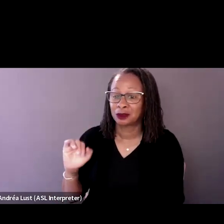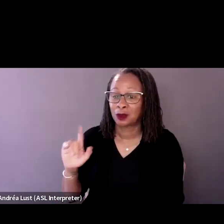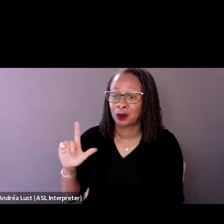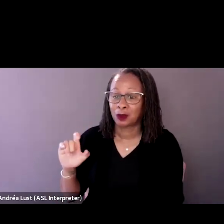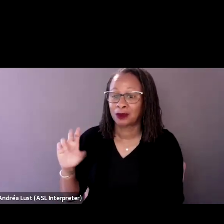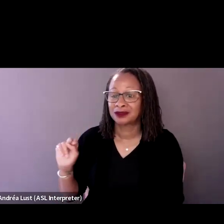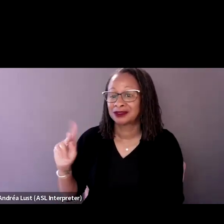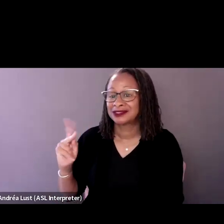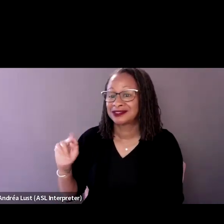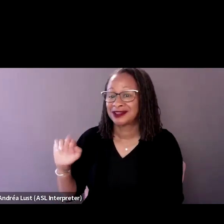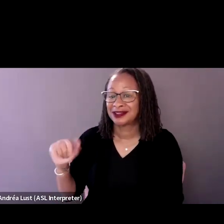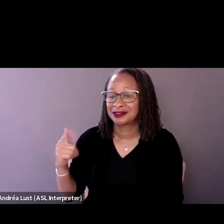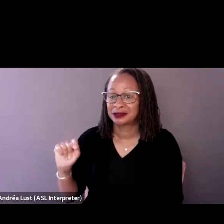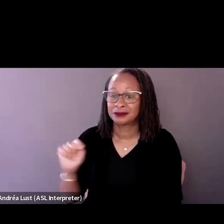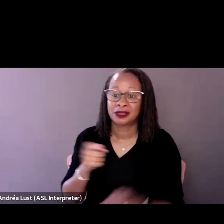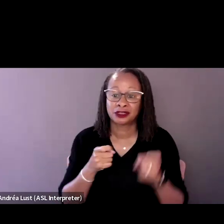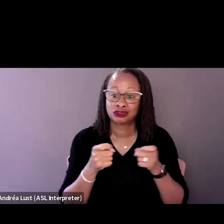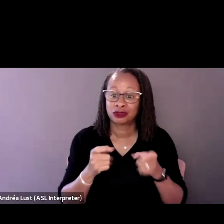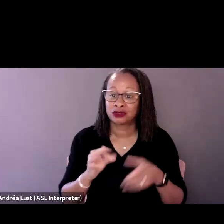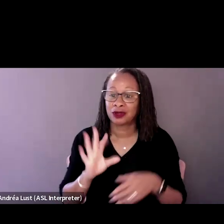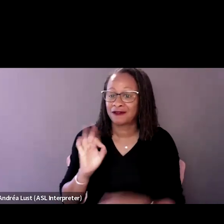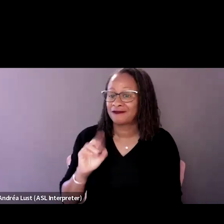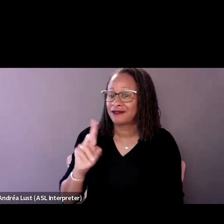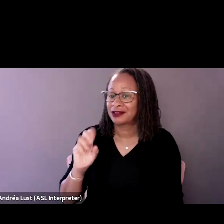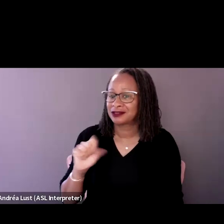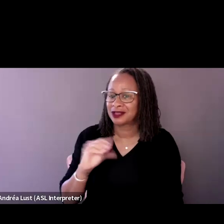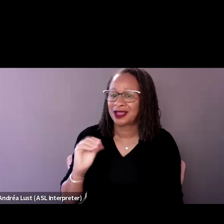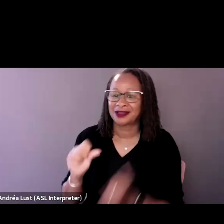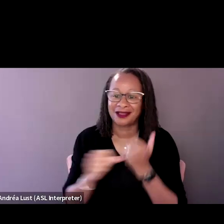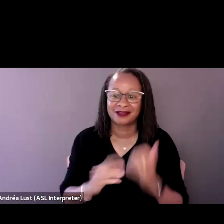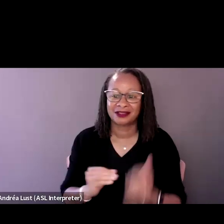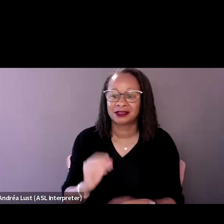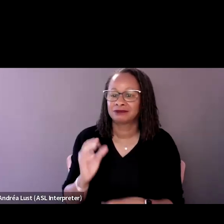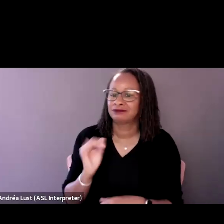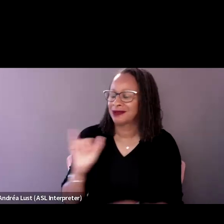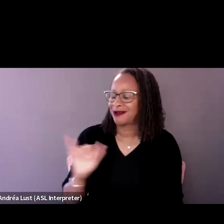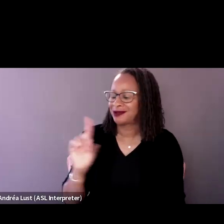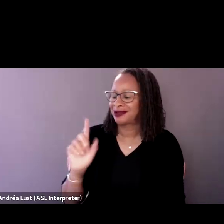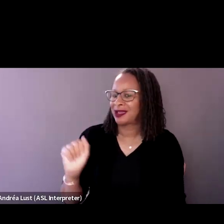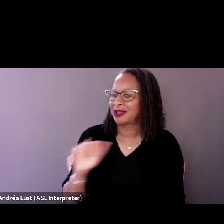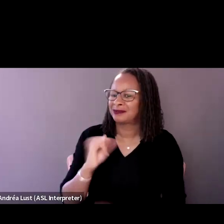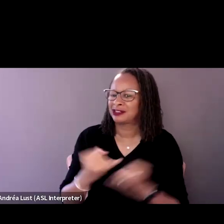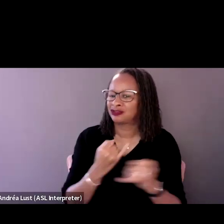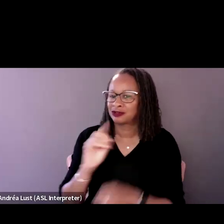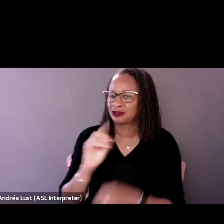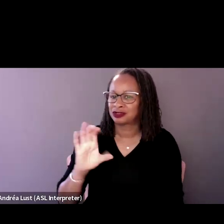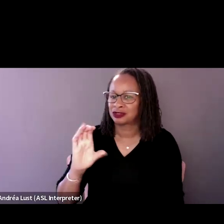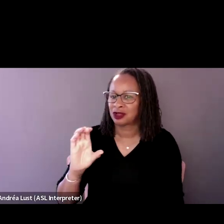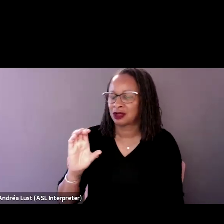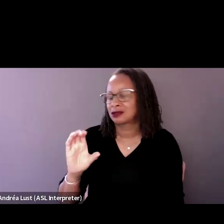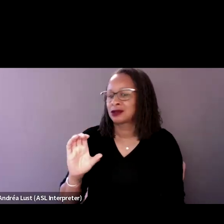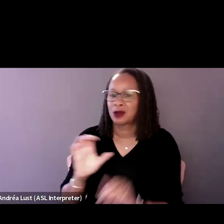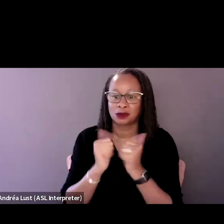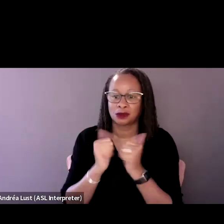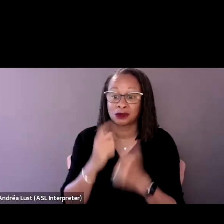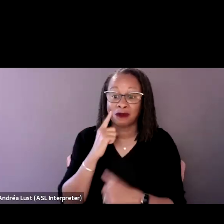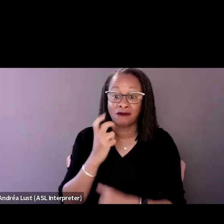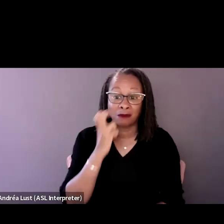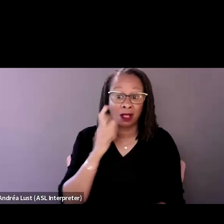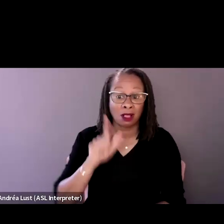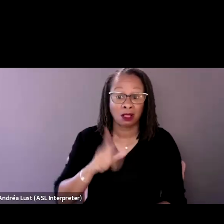am the Director of Funds and Advocacy at the International Documentary Association. For our blind and low